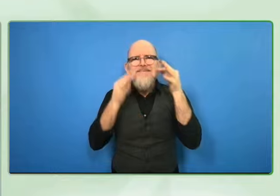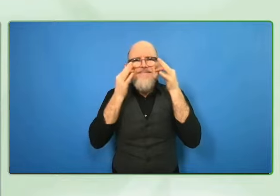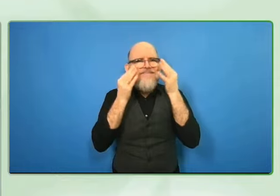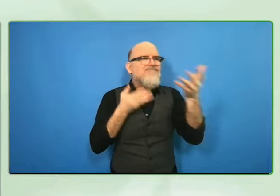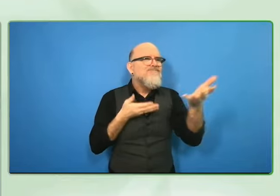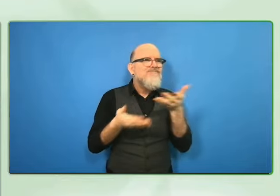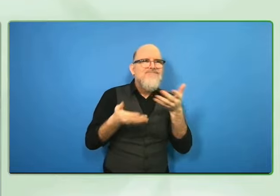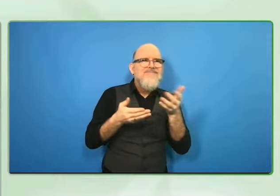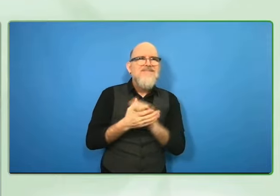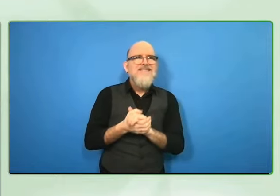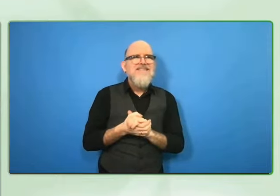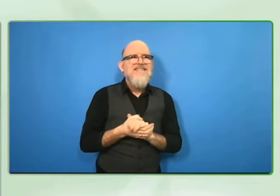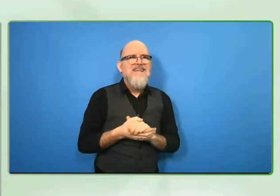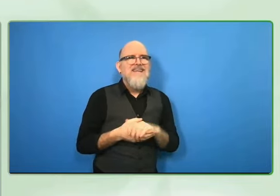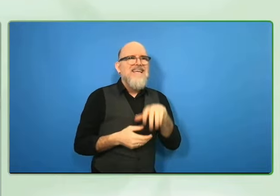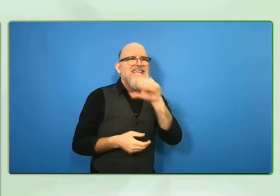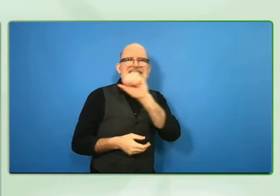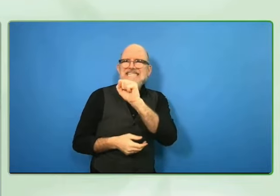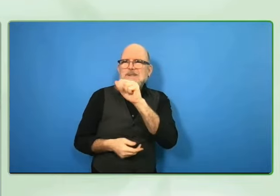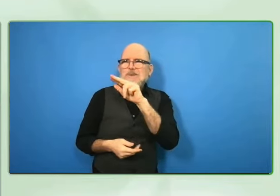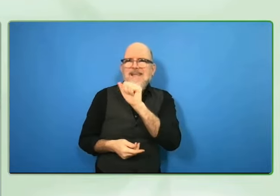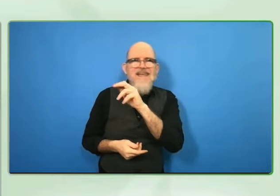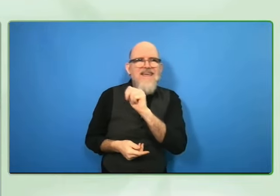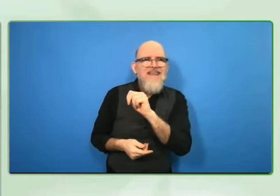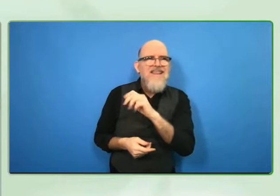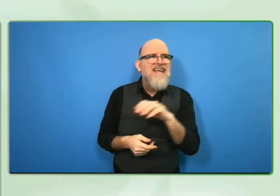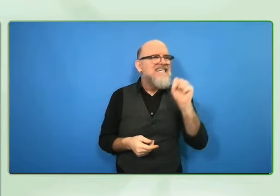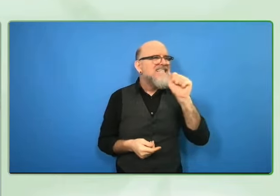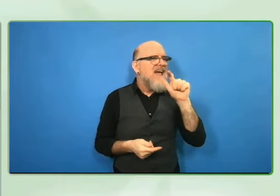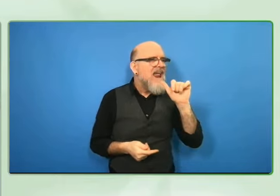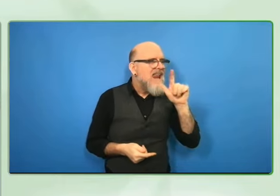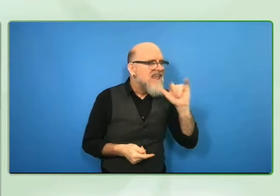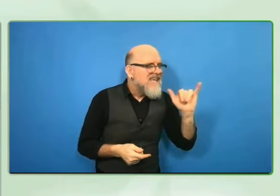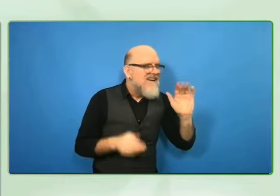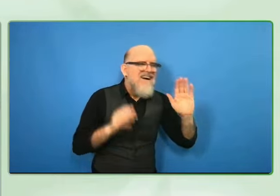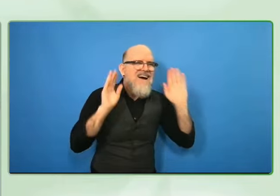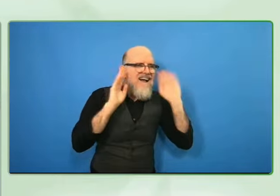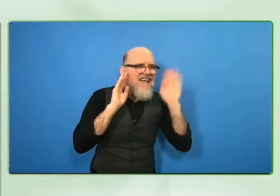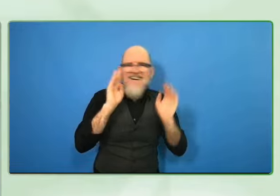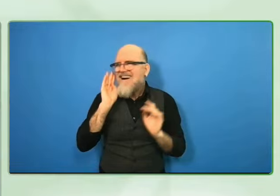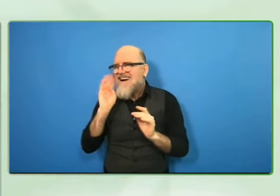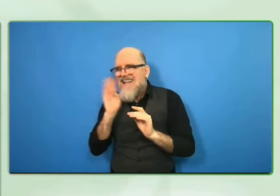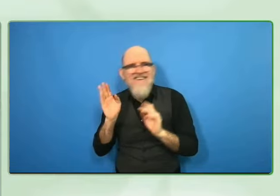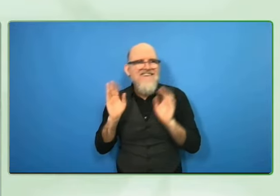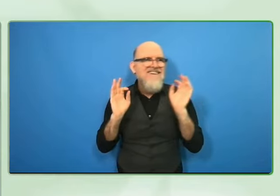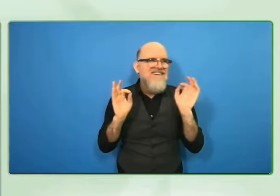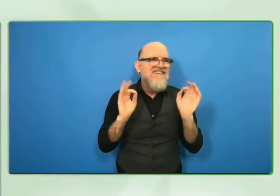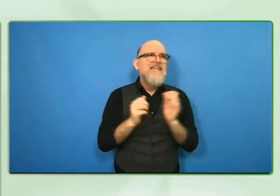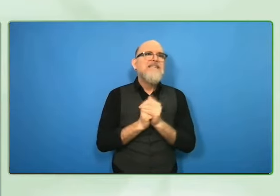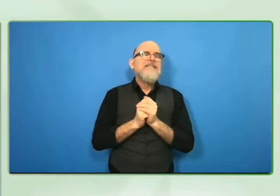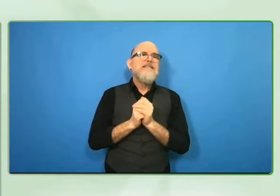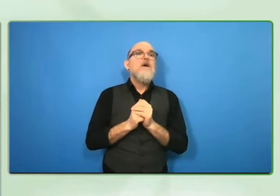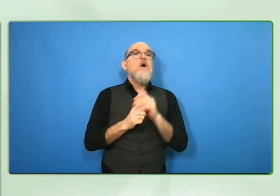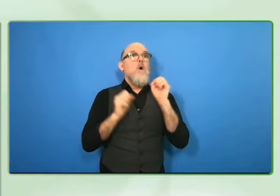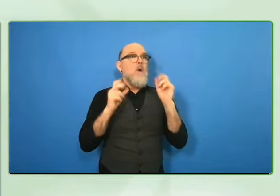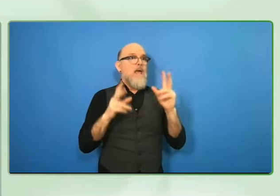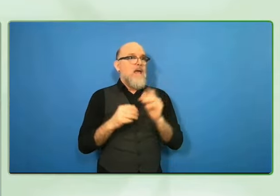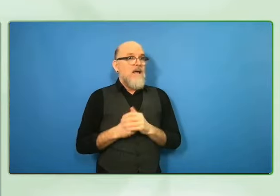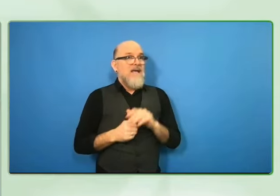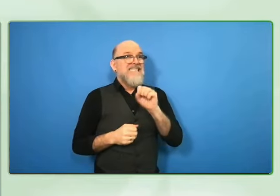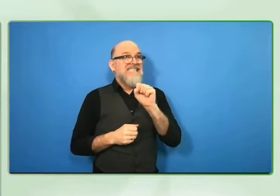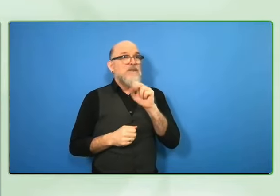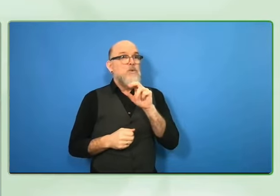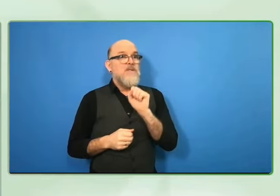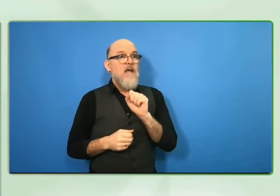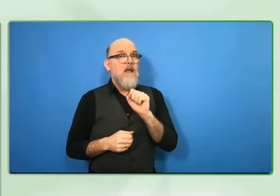Nasser. So first of all, thank you for to the unstoppable Susan Scott Parker and our incredible friends at Purple